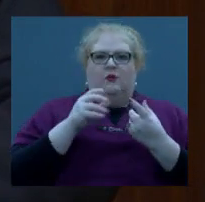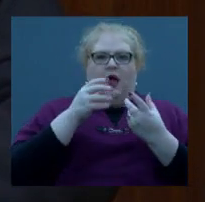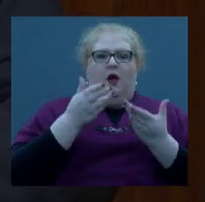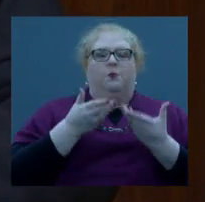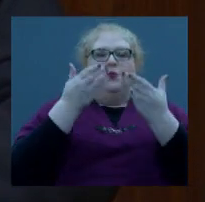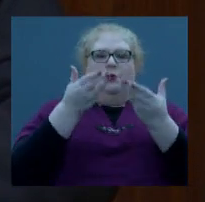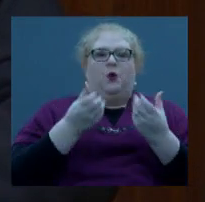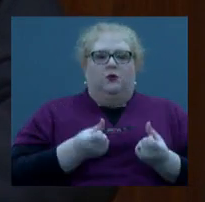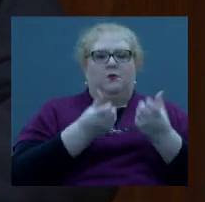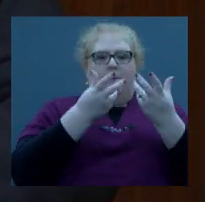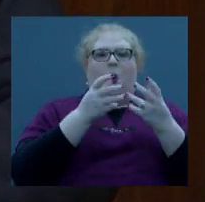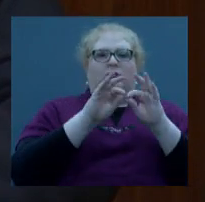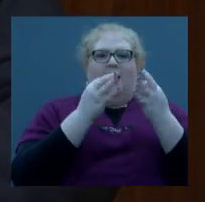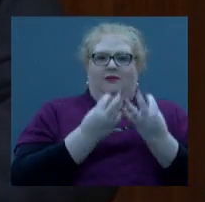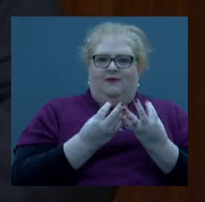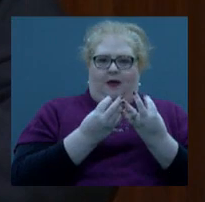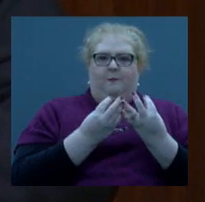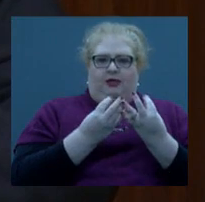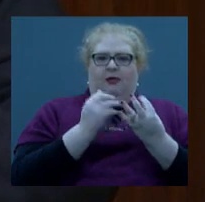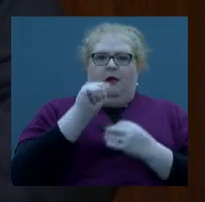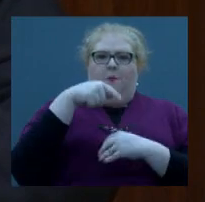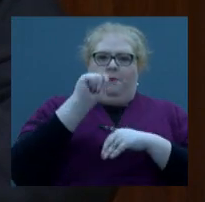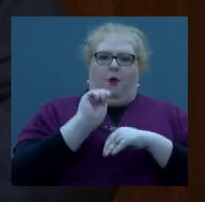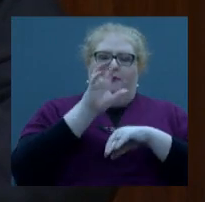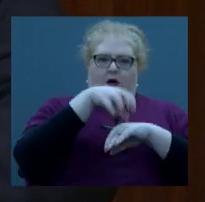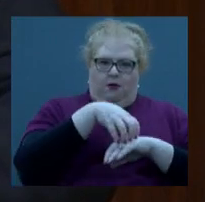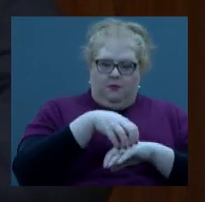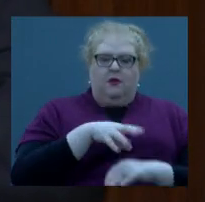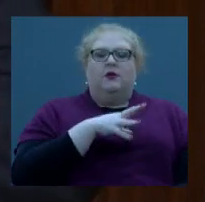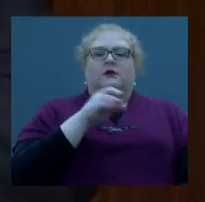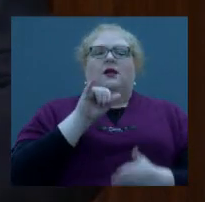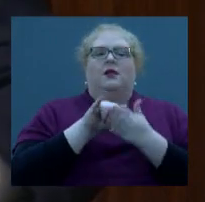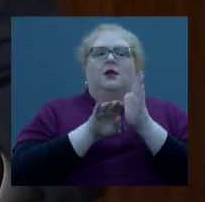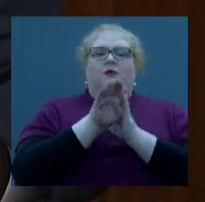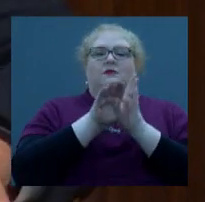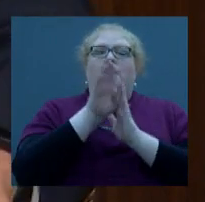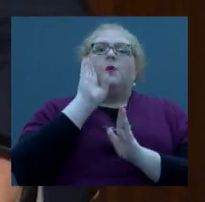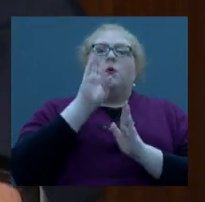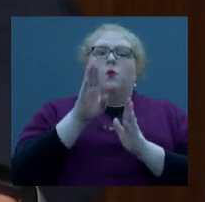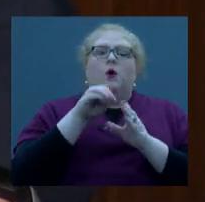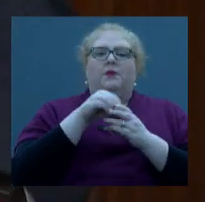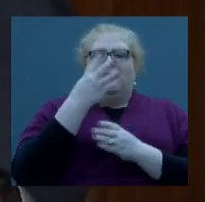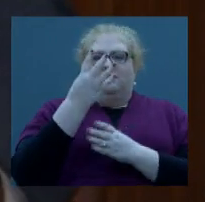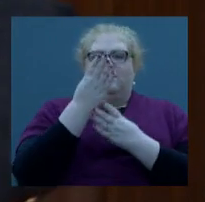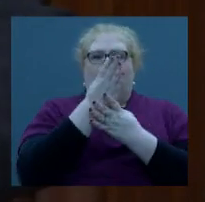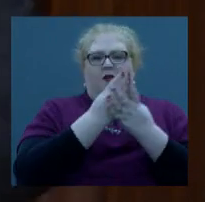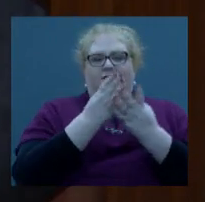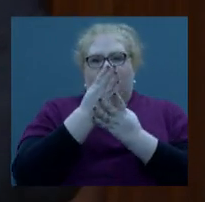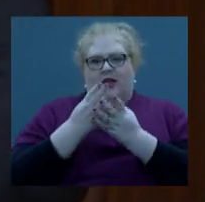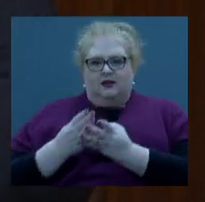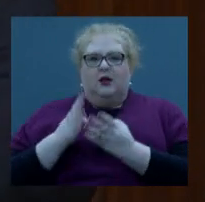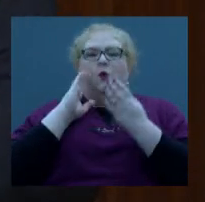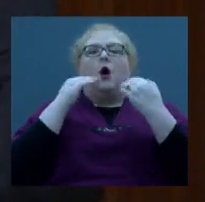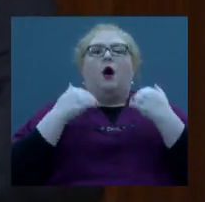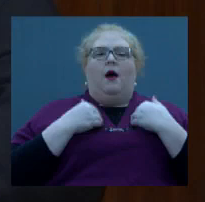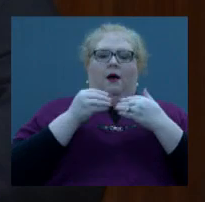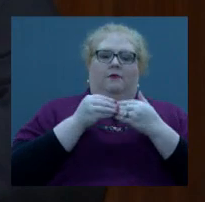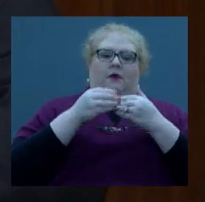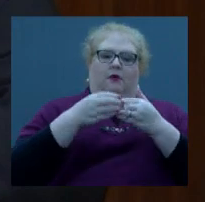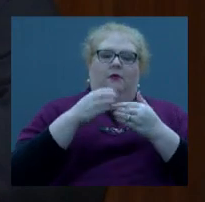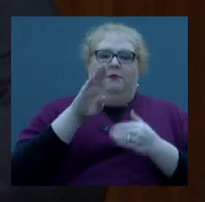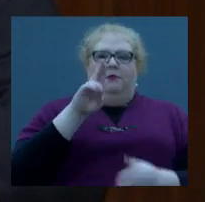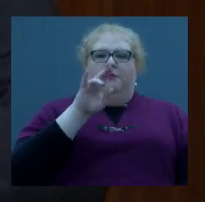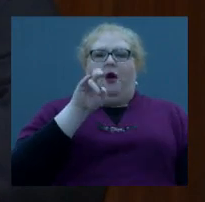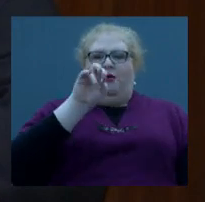multifamily development. This development would be constructed in 4 phases. There would be a buffer which would